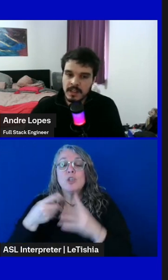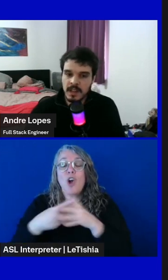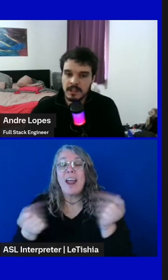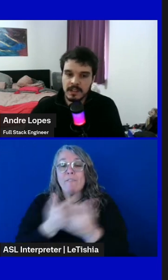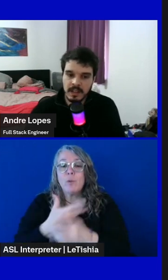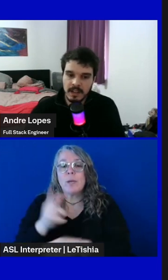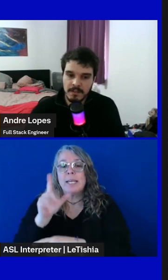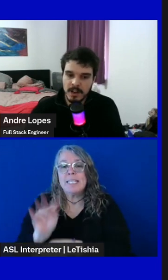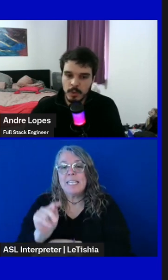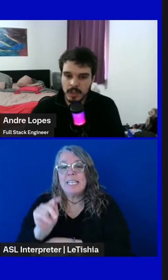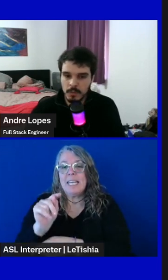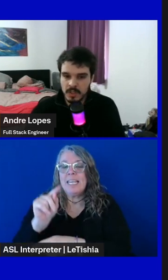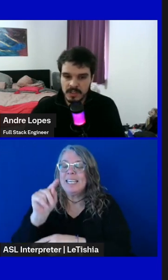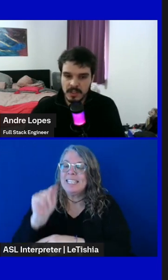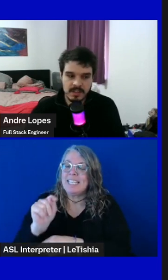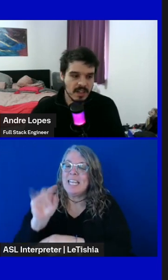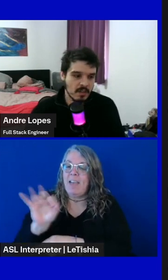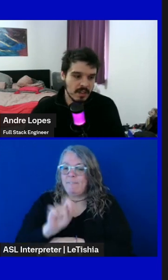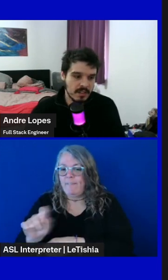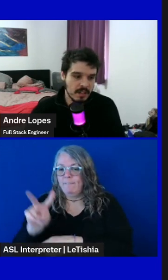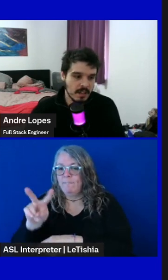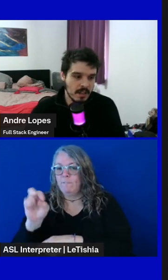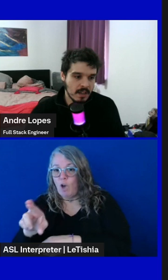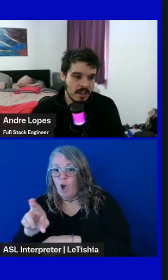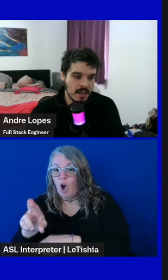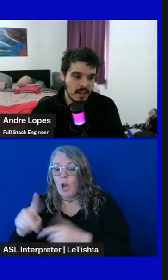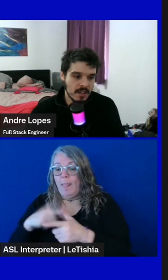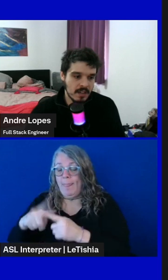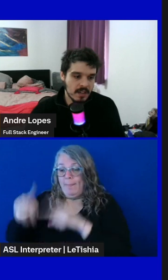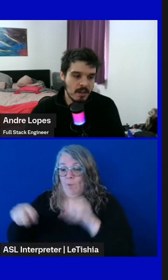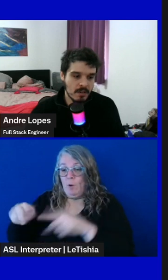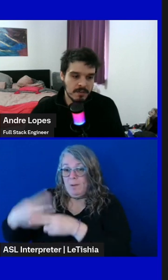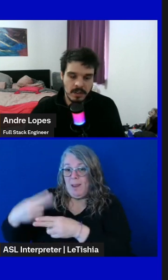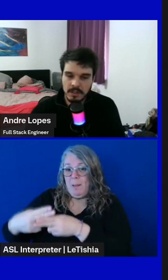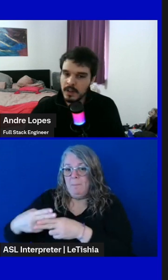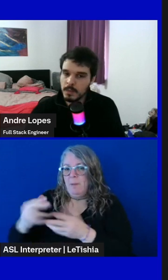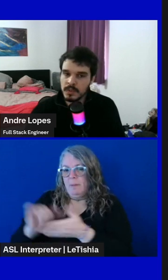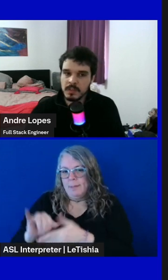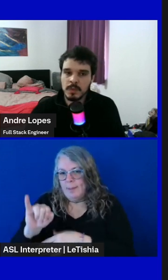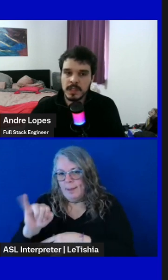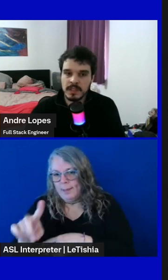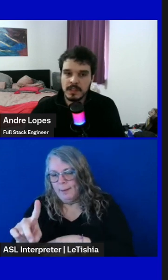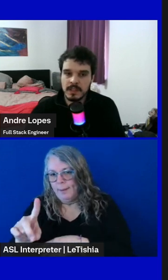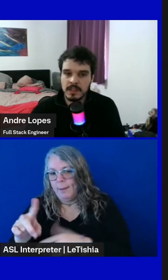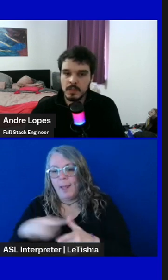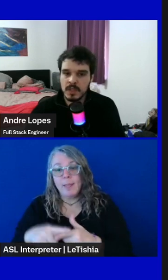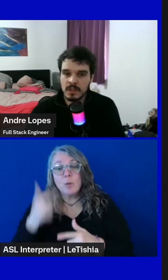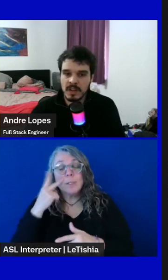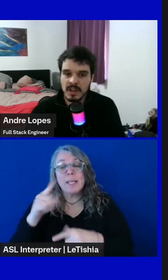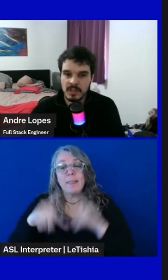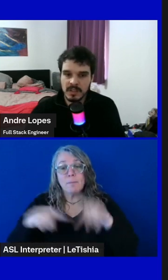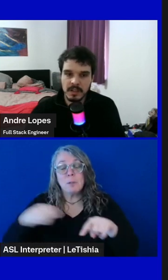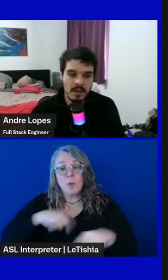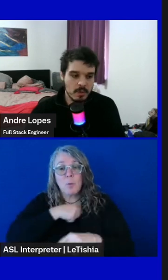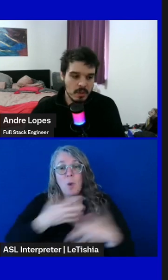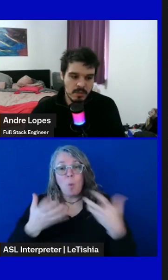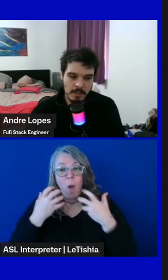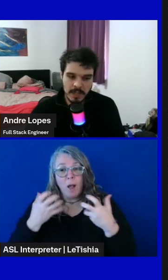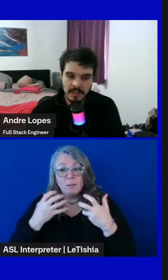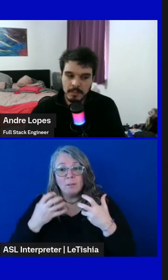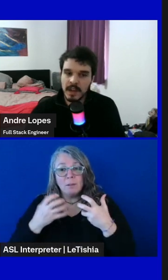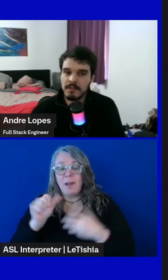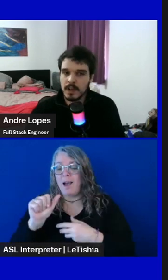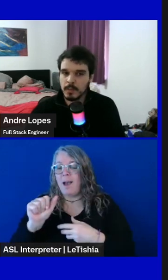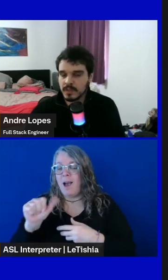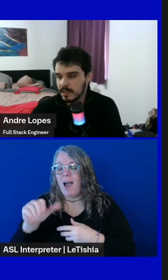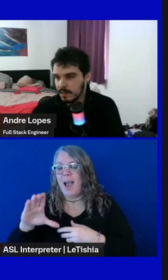and then the variable name, which is here is account ID, and here our variables that we want. Here is region or account ID. Region is being